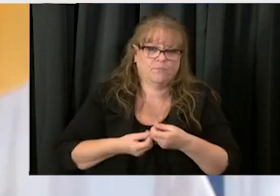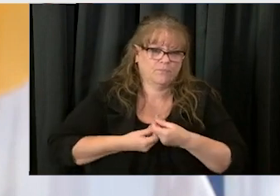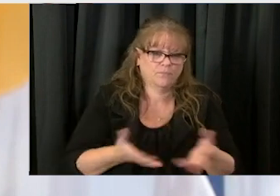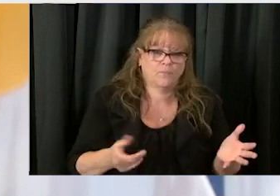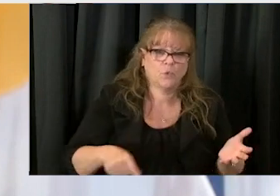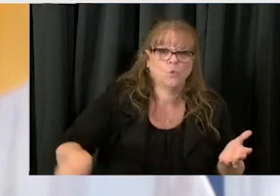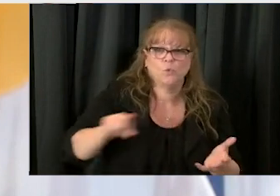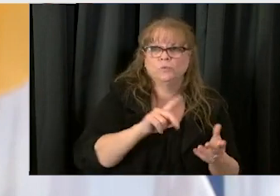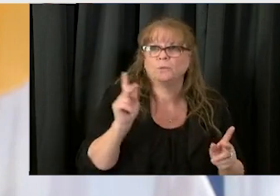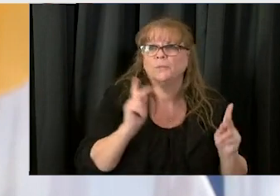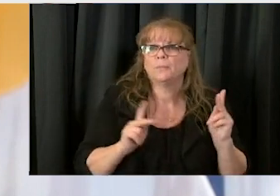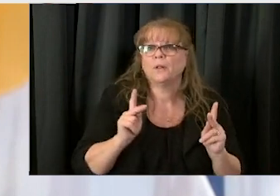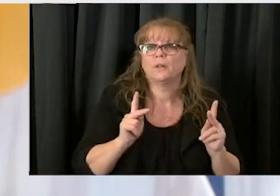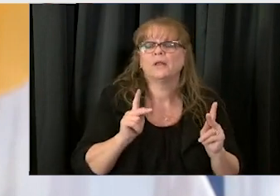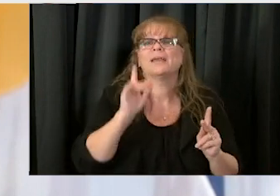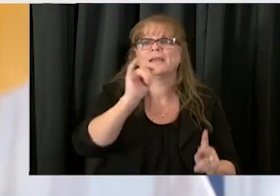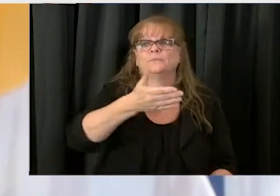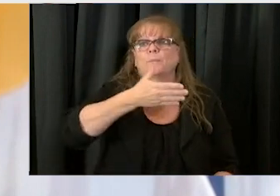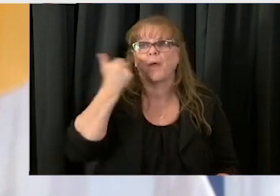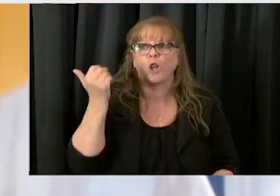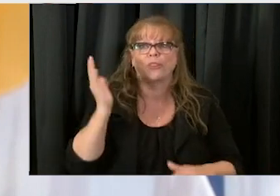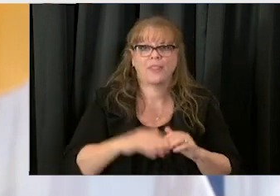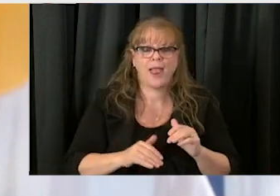everything is lined up.